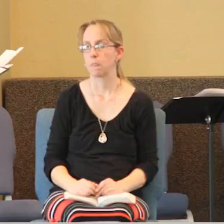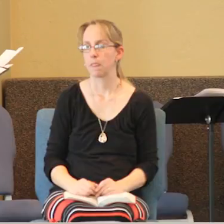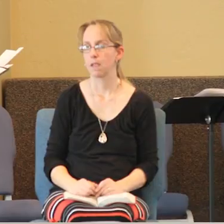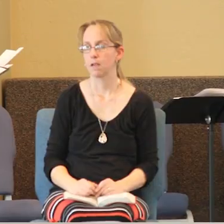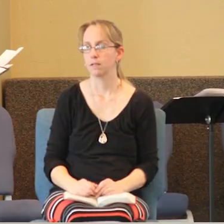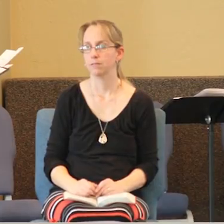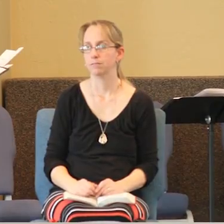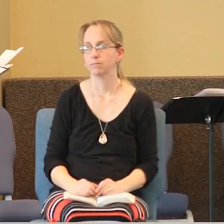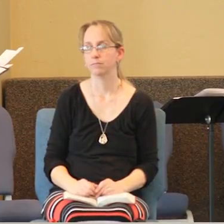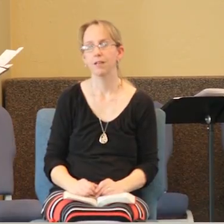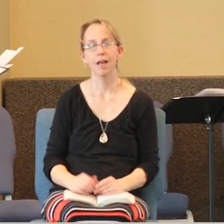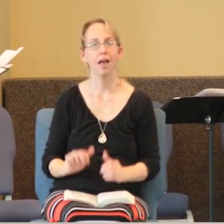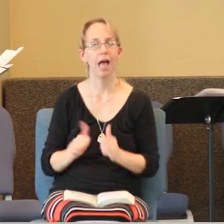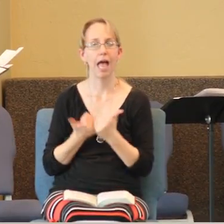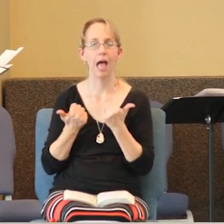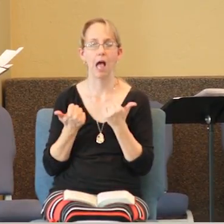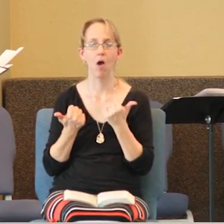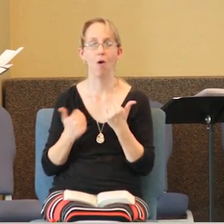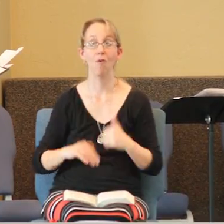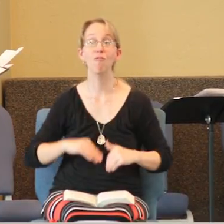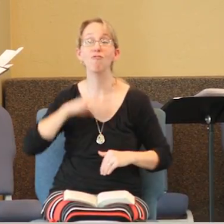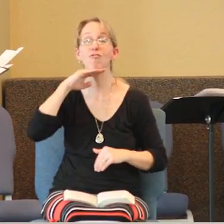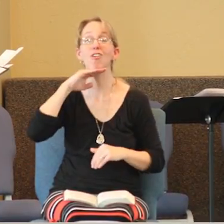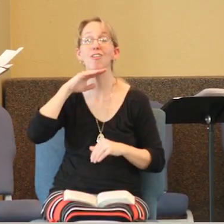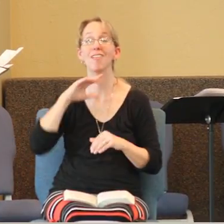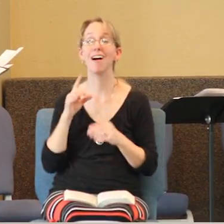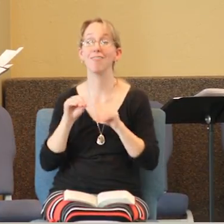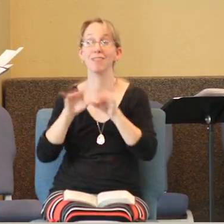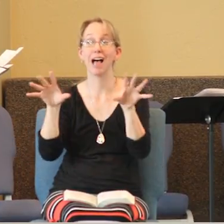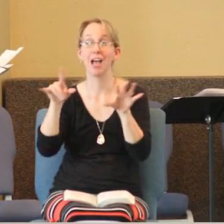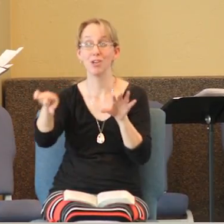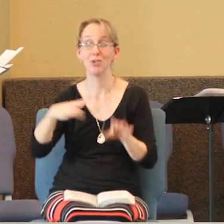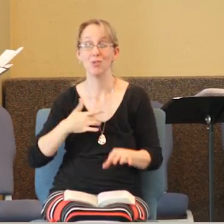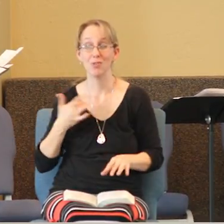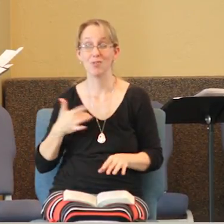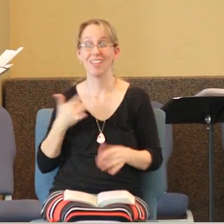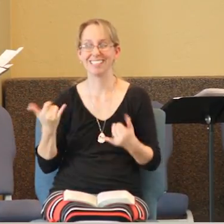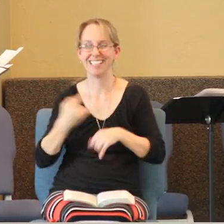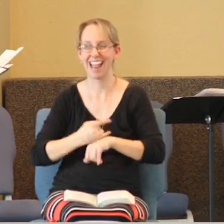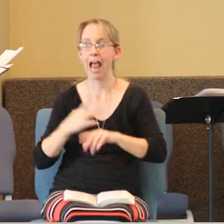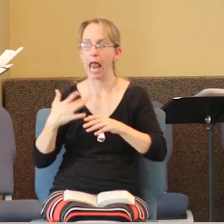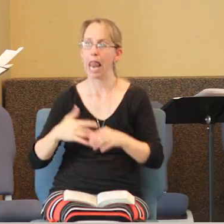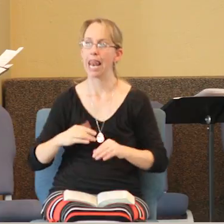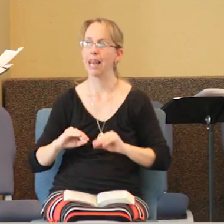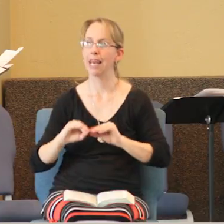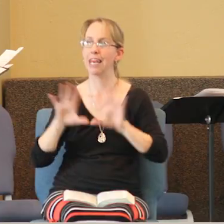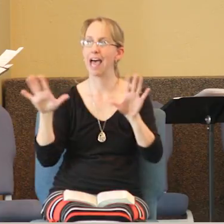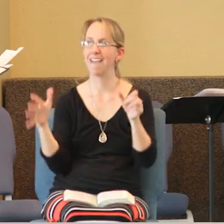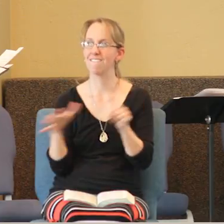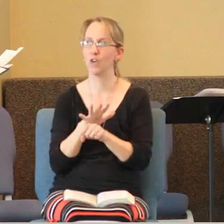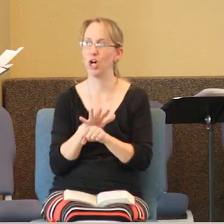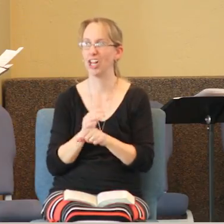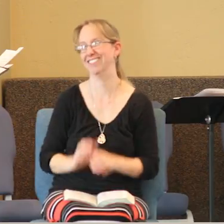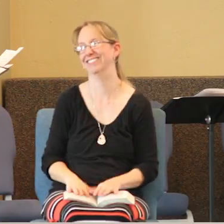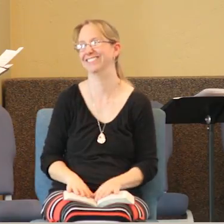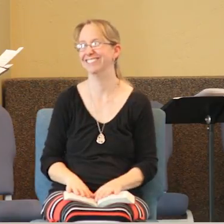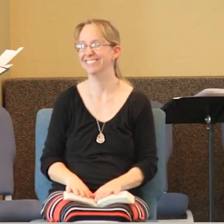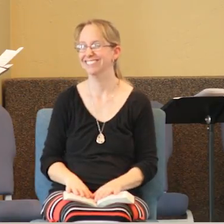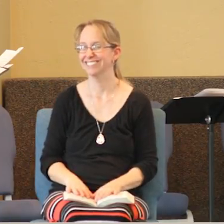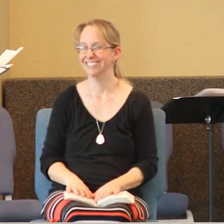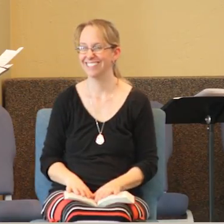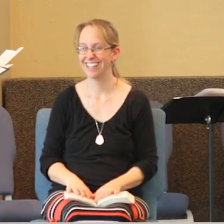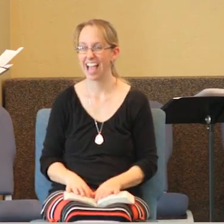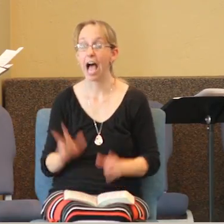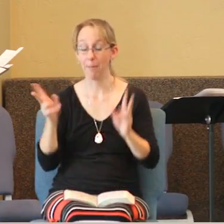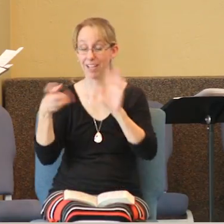How lightful do you feel today? Is that a word, lightful? It is today. I'm coining it. No, but I'm going to copyright that,